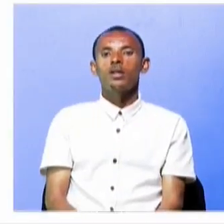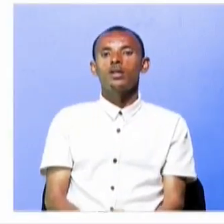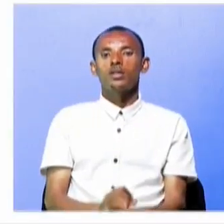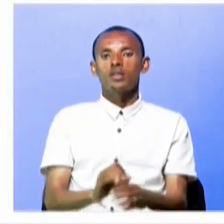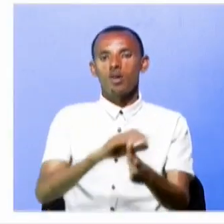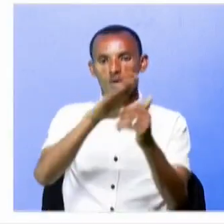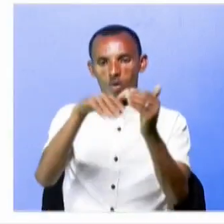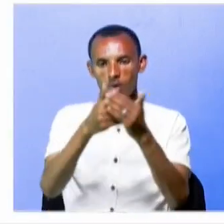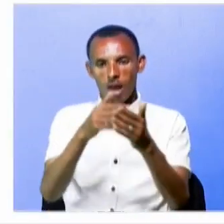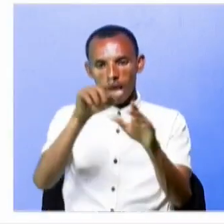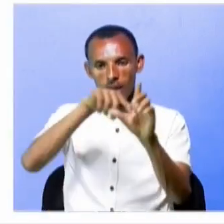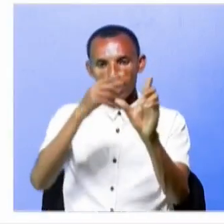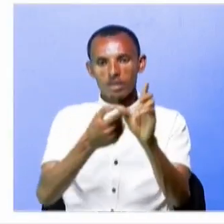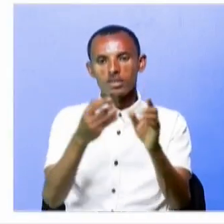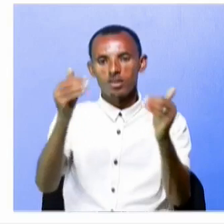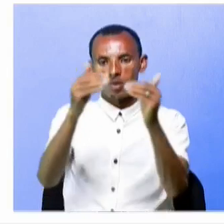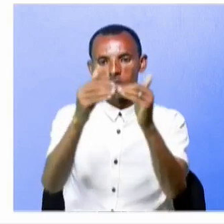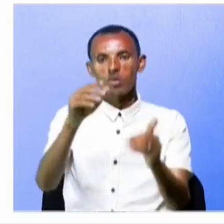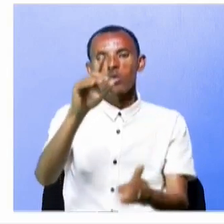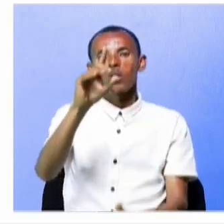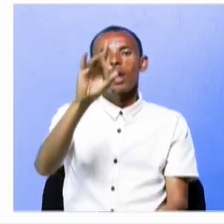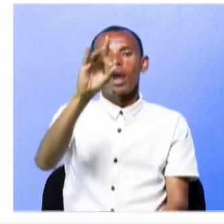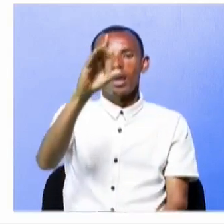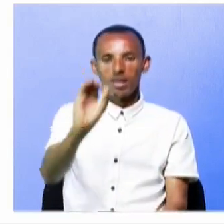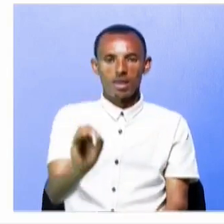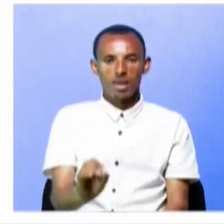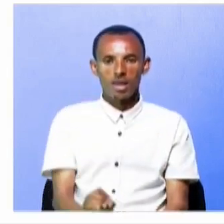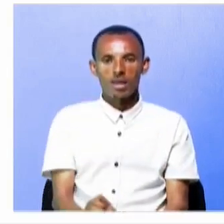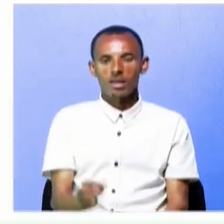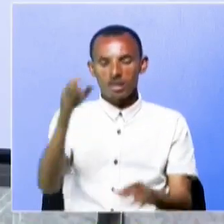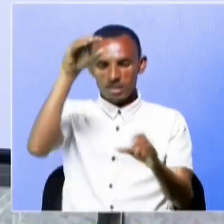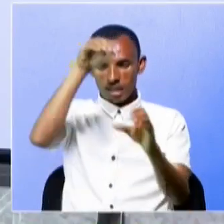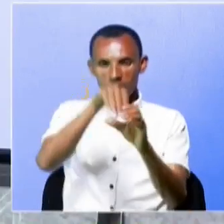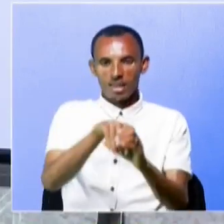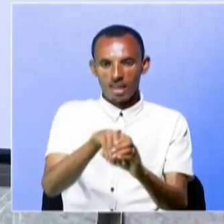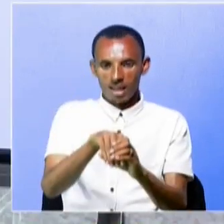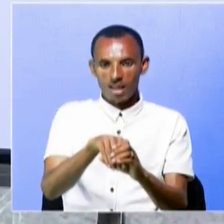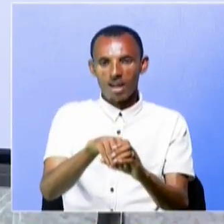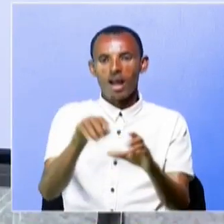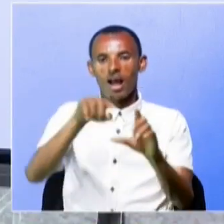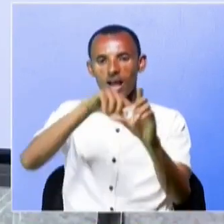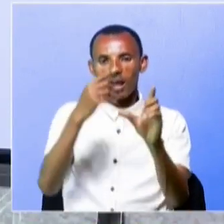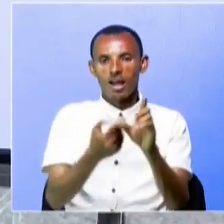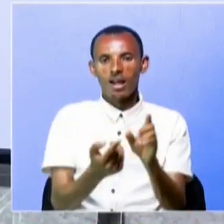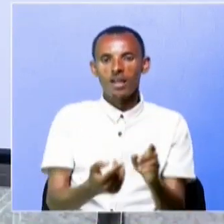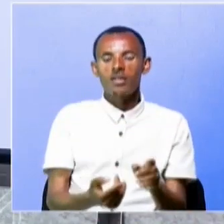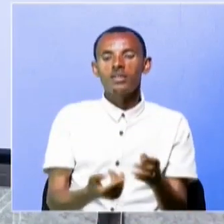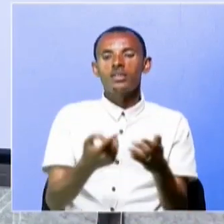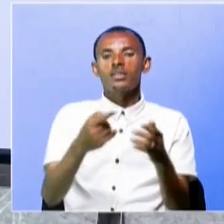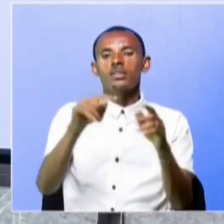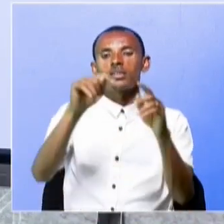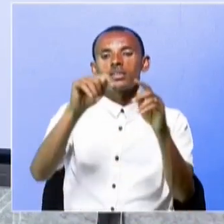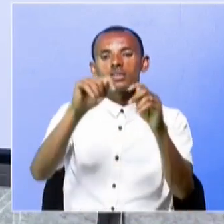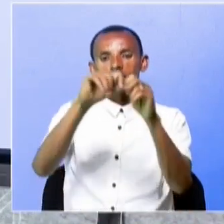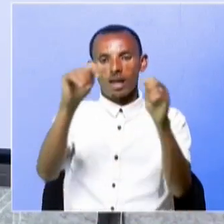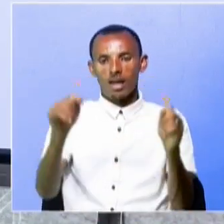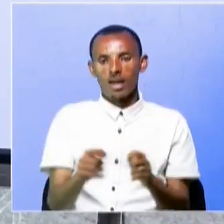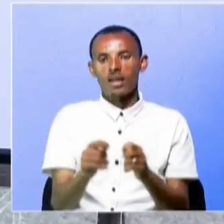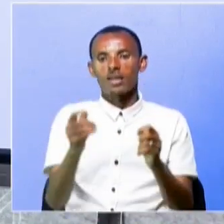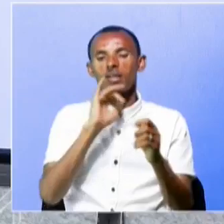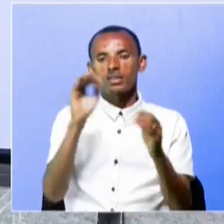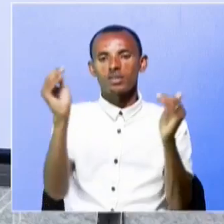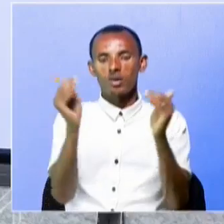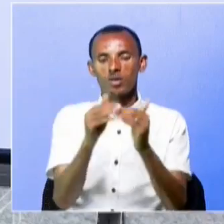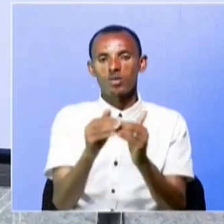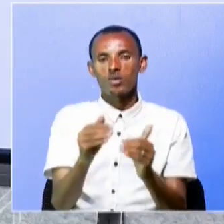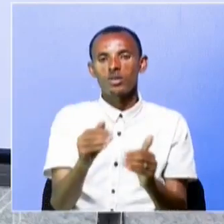80 degree. Okay, the interior angle of this triangle is 80 degree, and